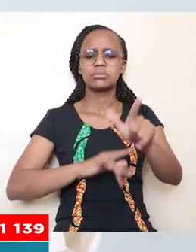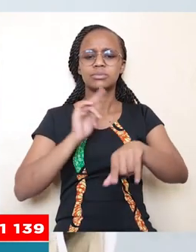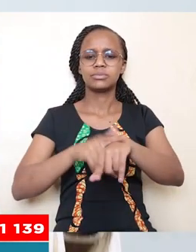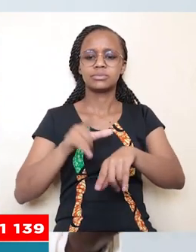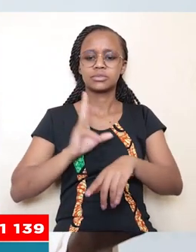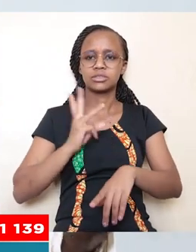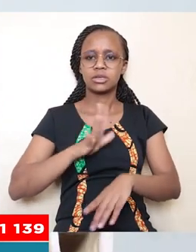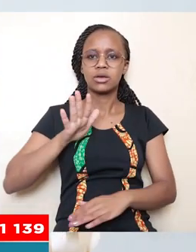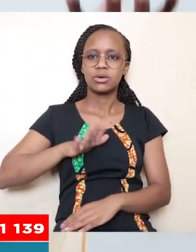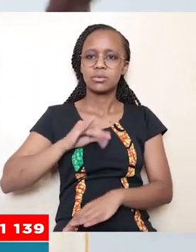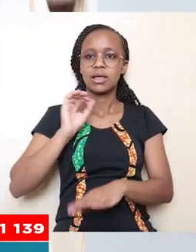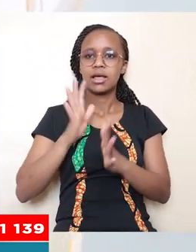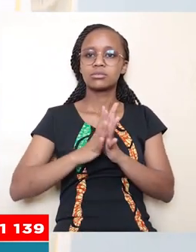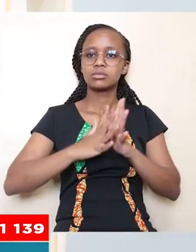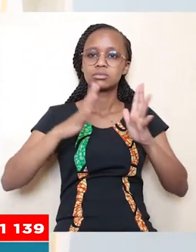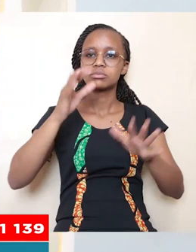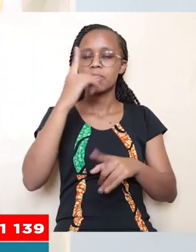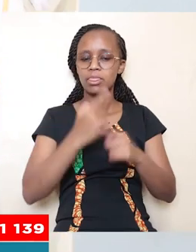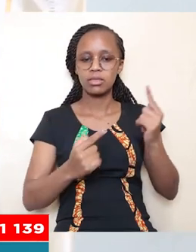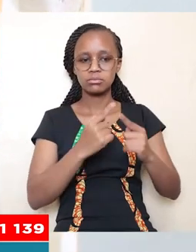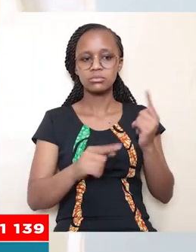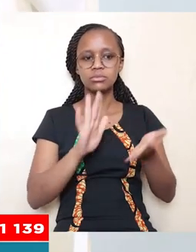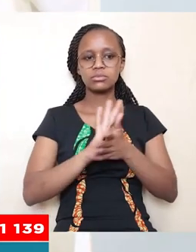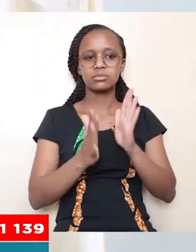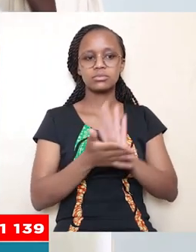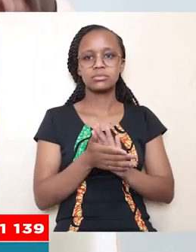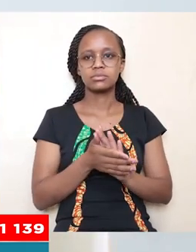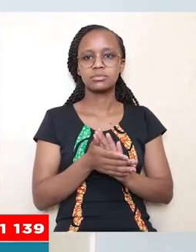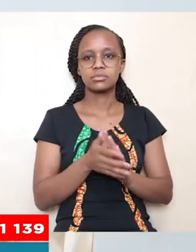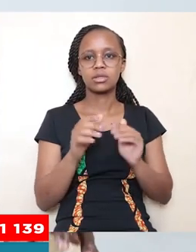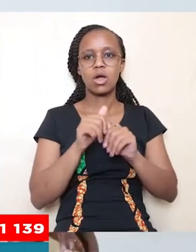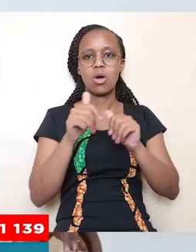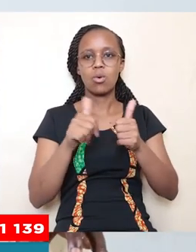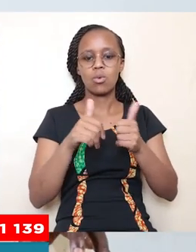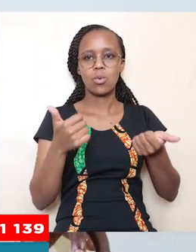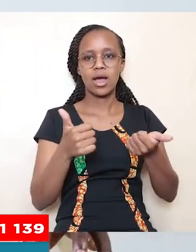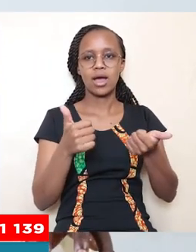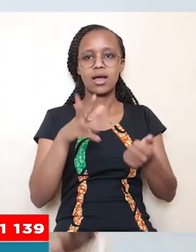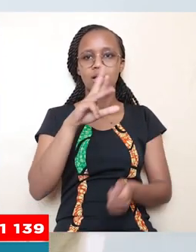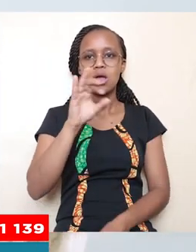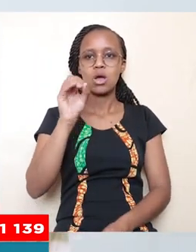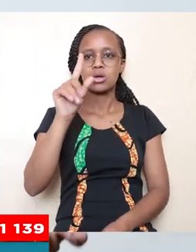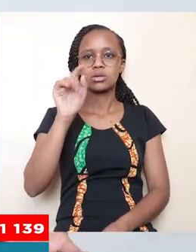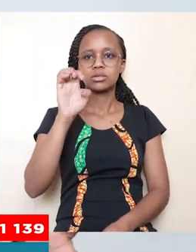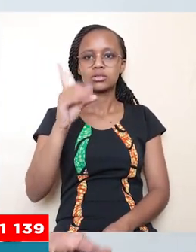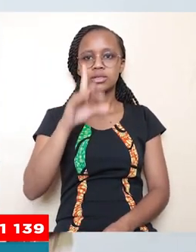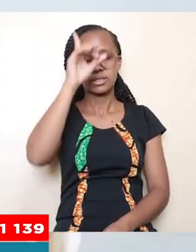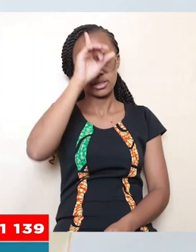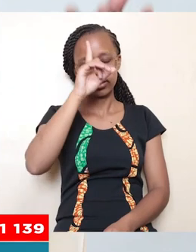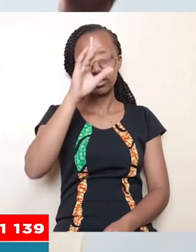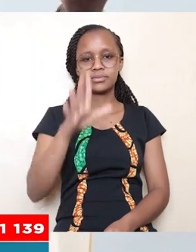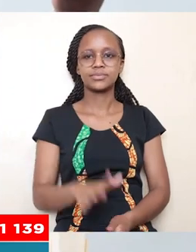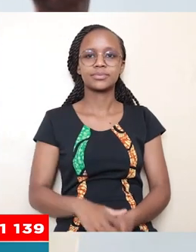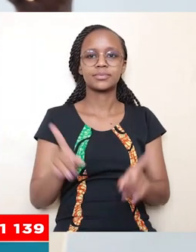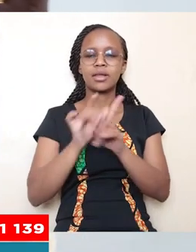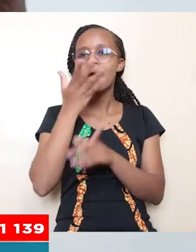Because as women advance in age, they become well-rooted religiously. As men advance